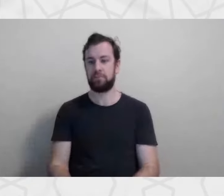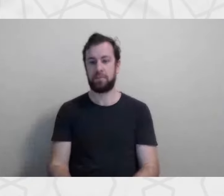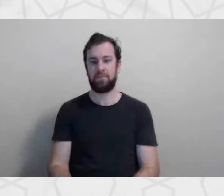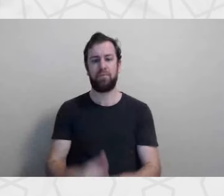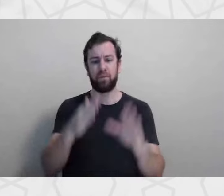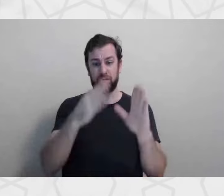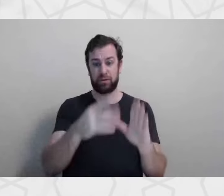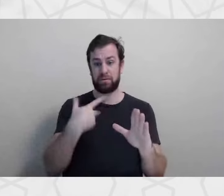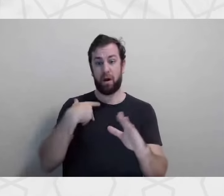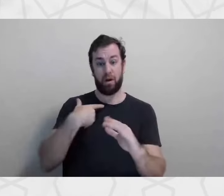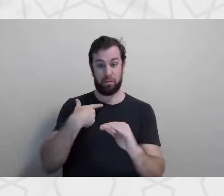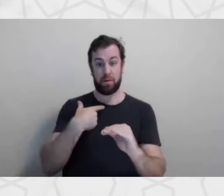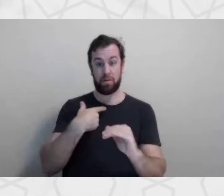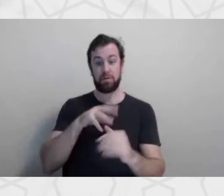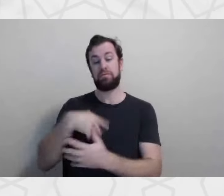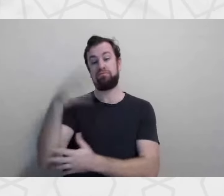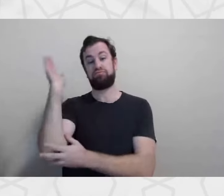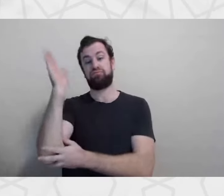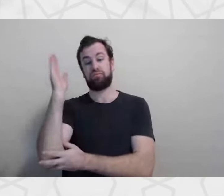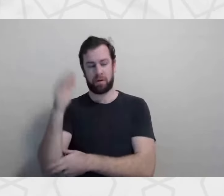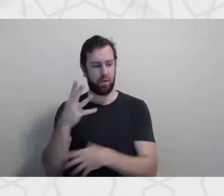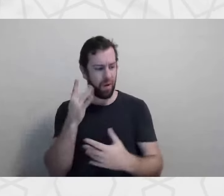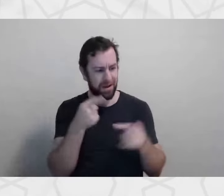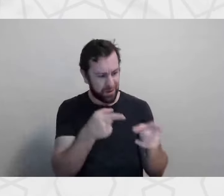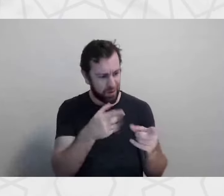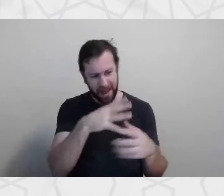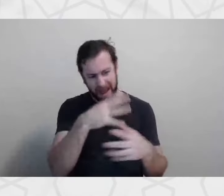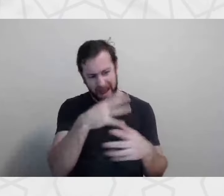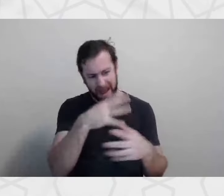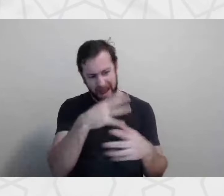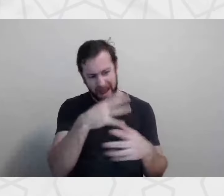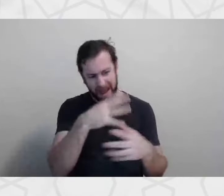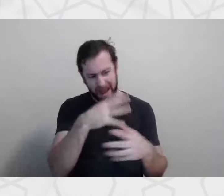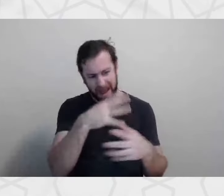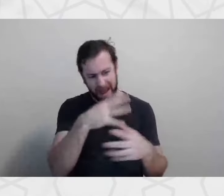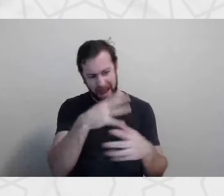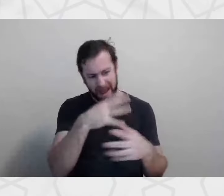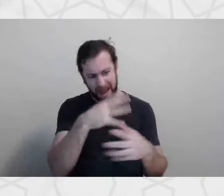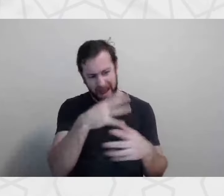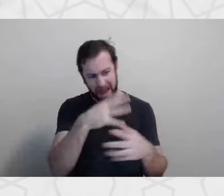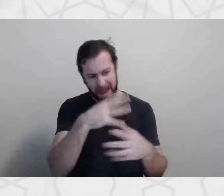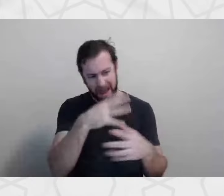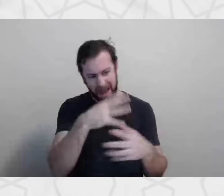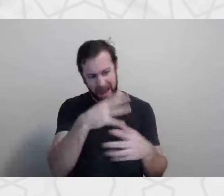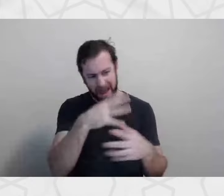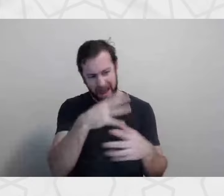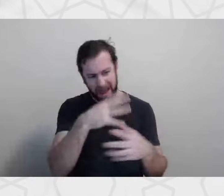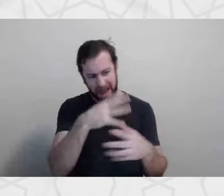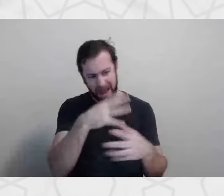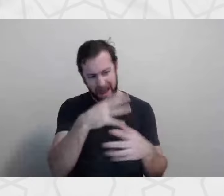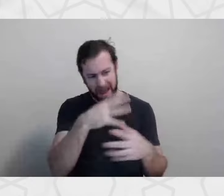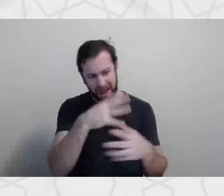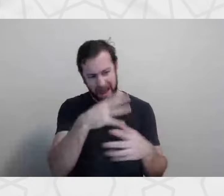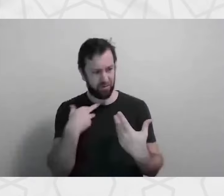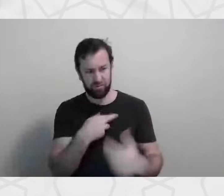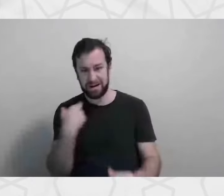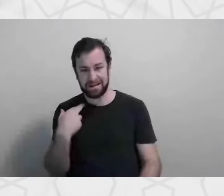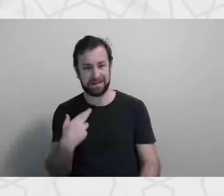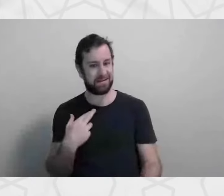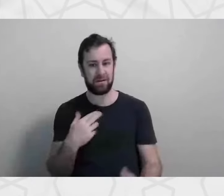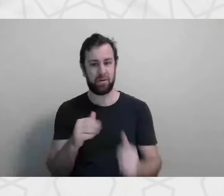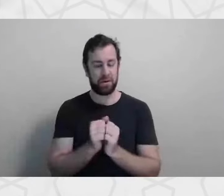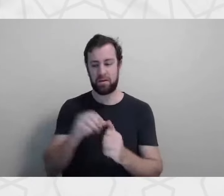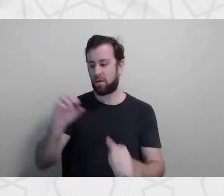newscast today, he was asked, why are you out now? Why are you going through the crowds? Why are you risking this with the